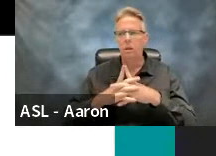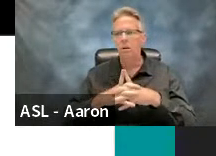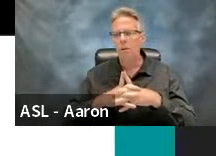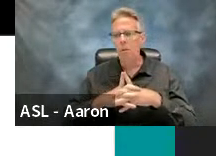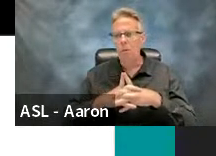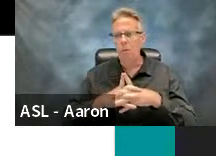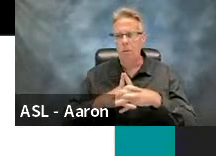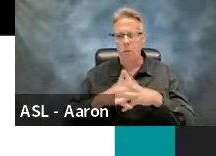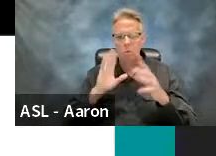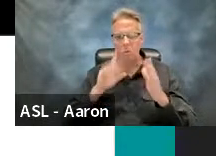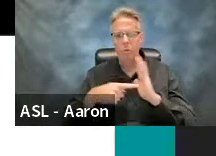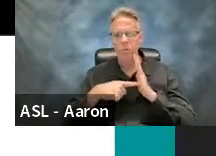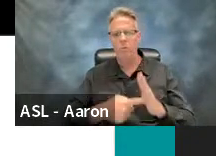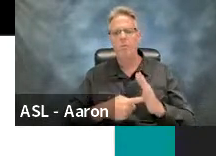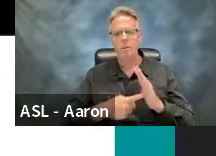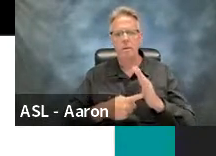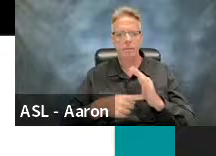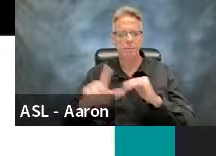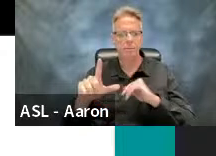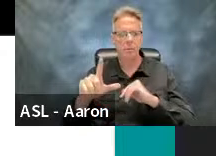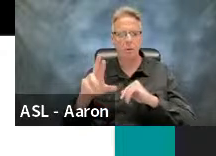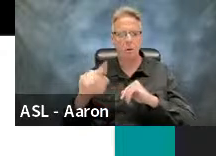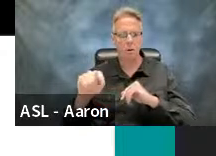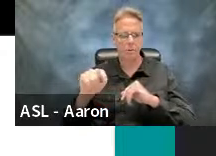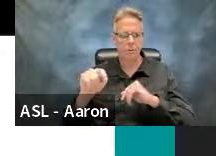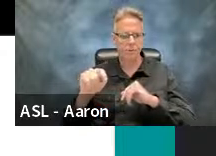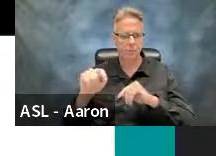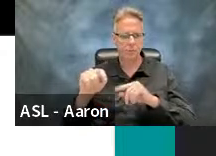I'll be able to show you where the LRT is.